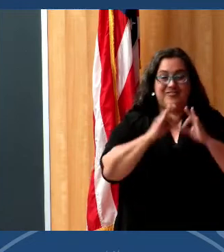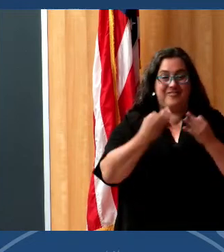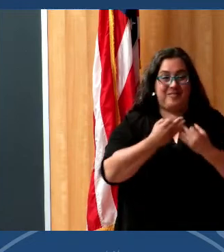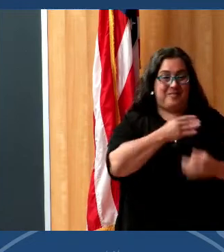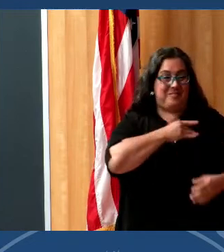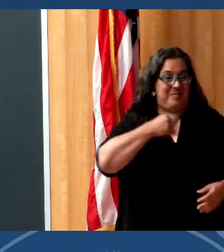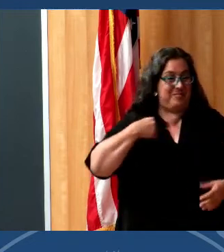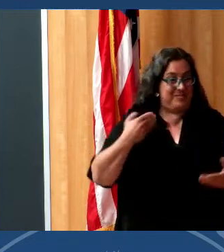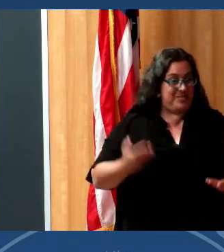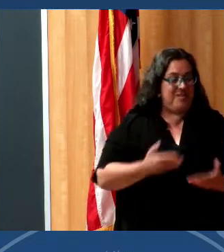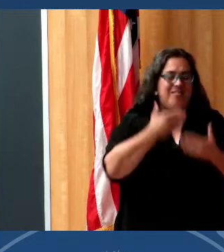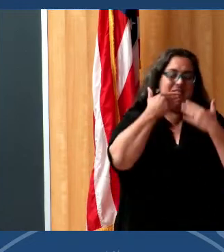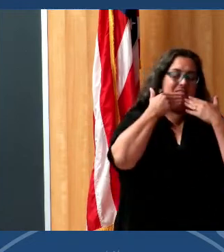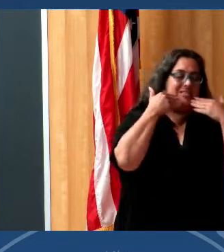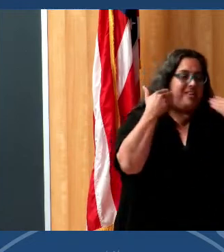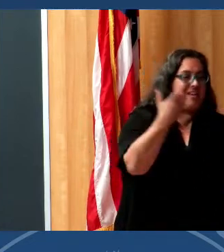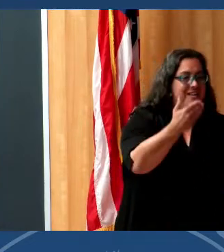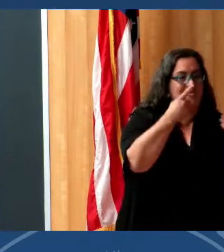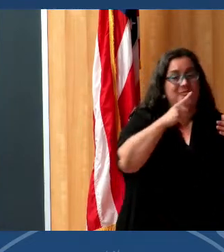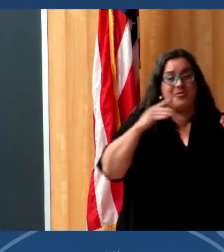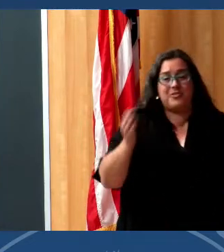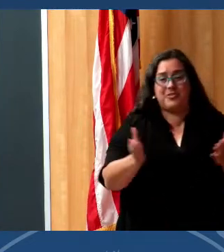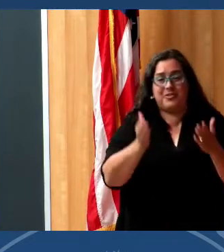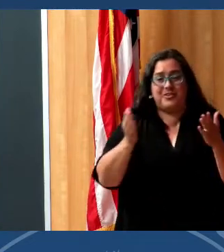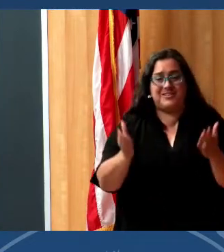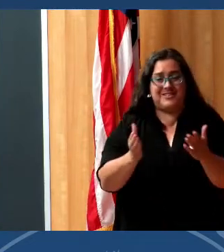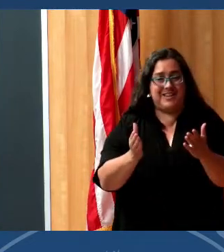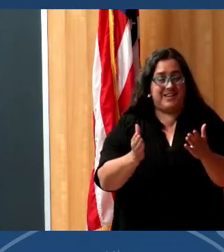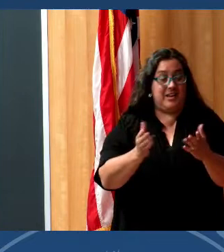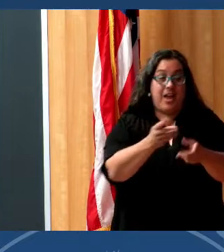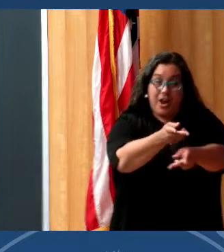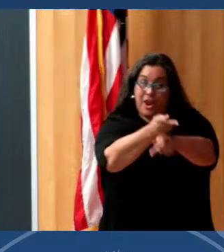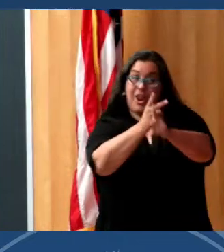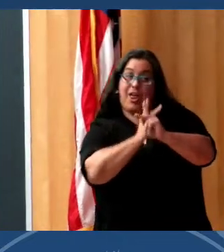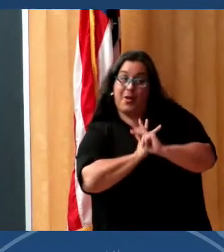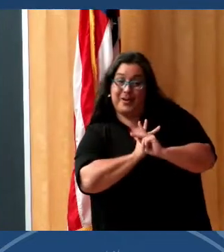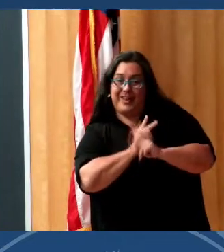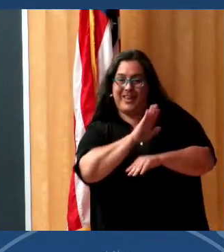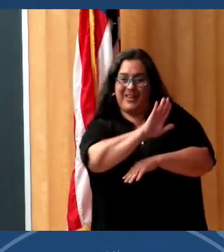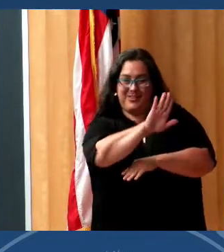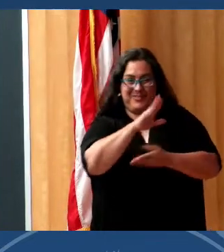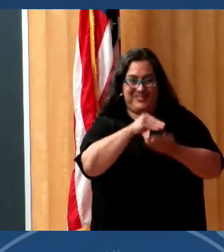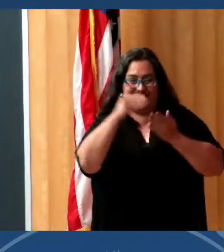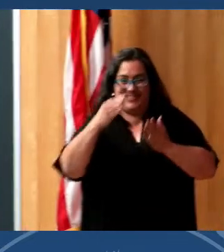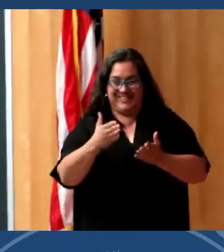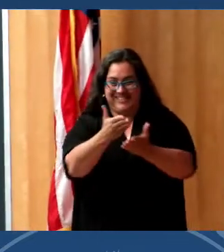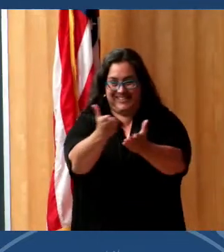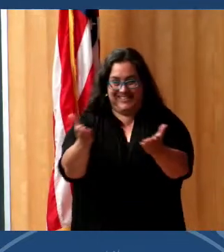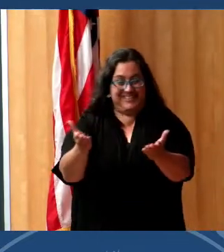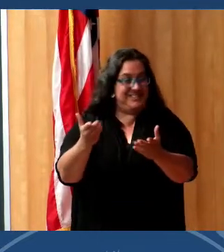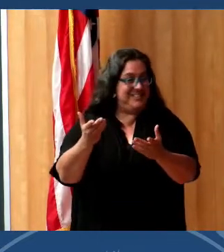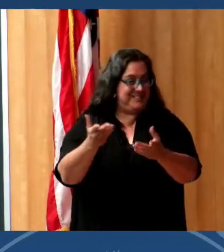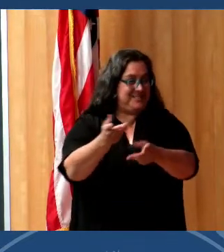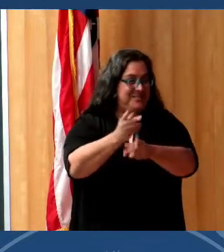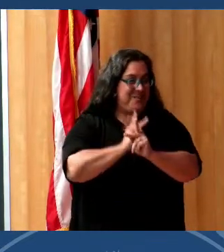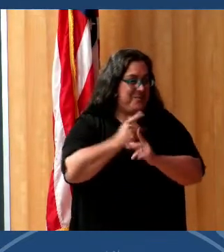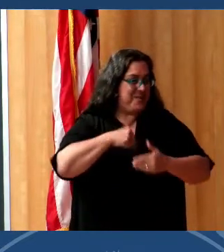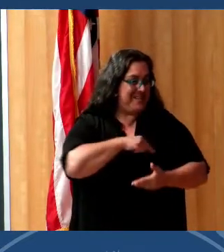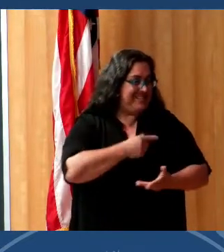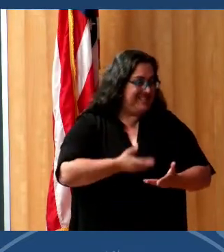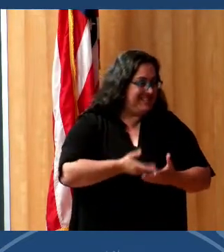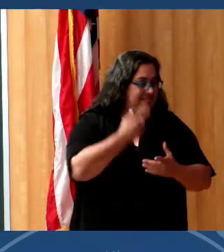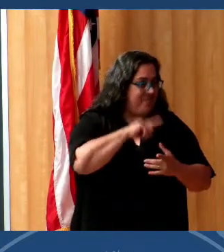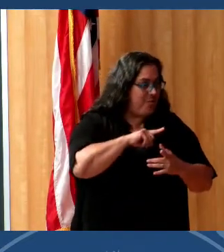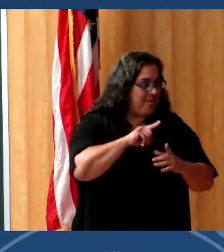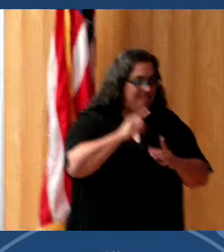you for encouraging and loaning your students to us to do